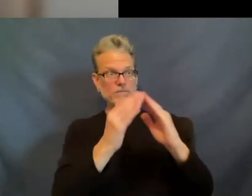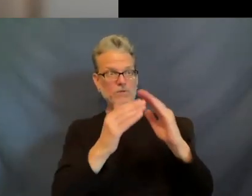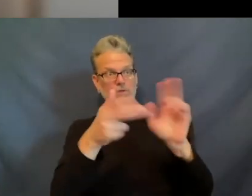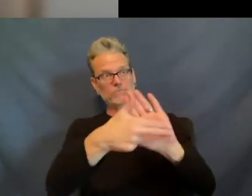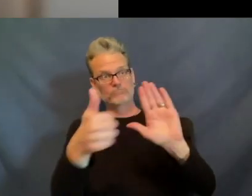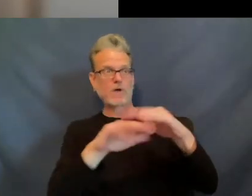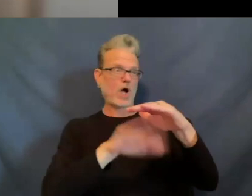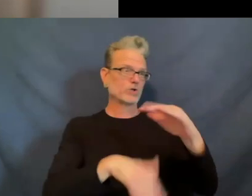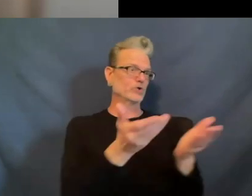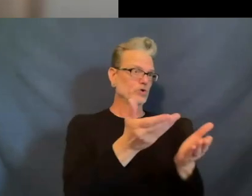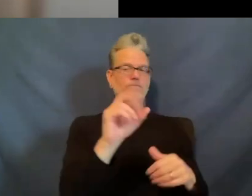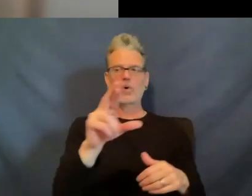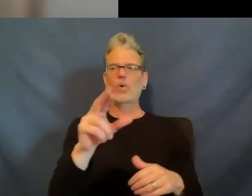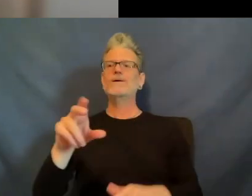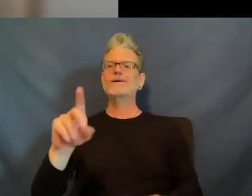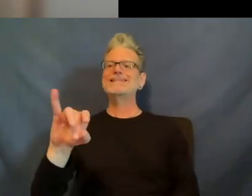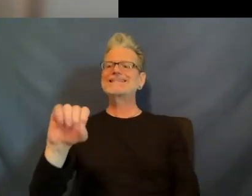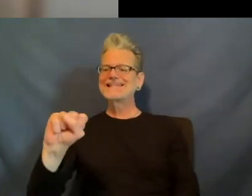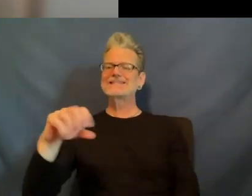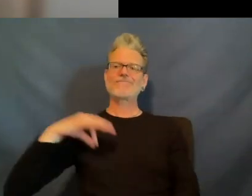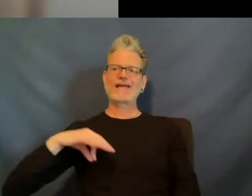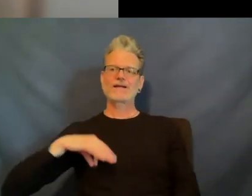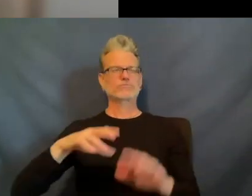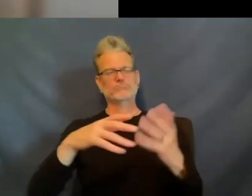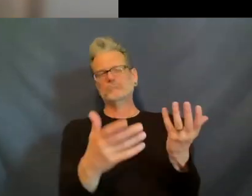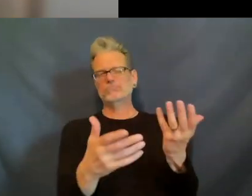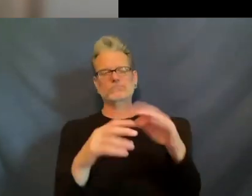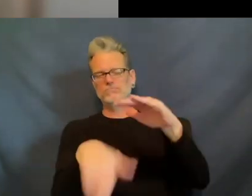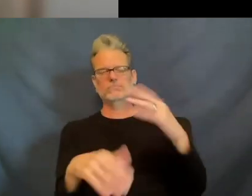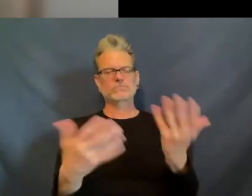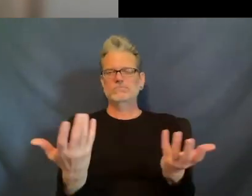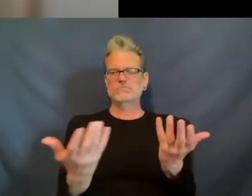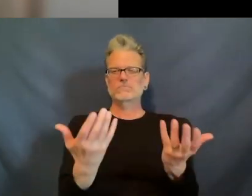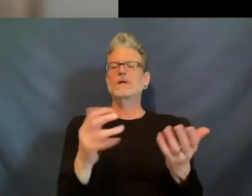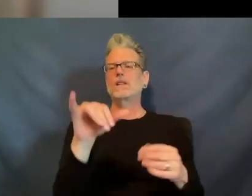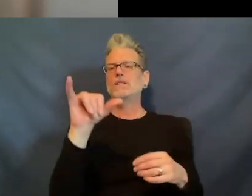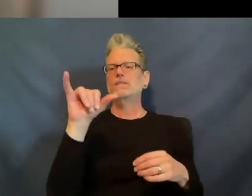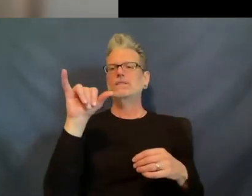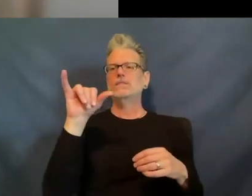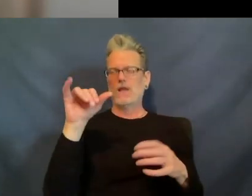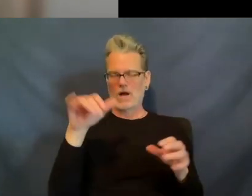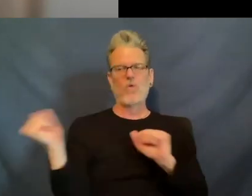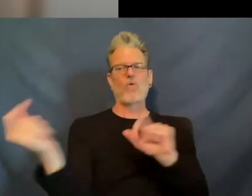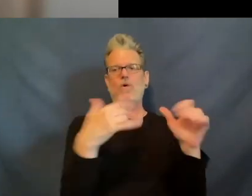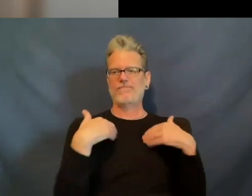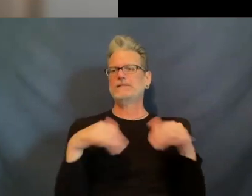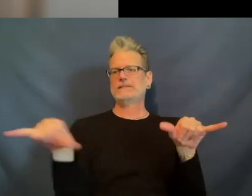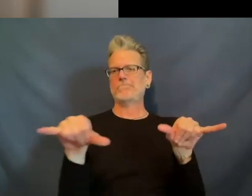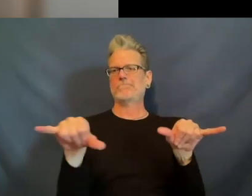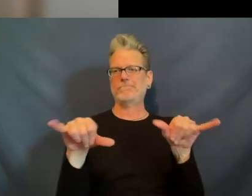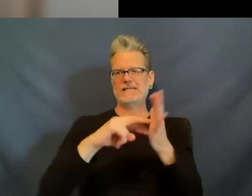disadvantaged, whatever the term is being used. I was once told by